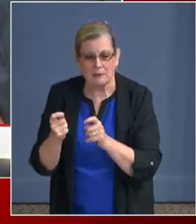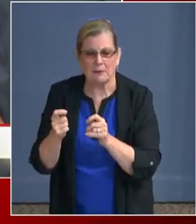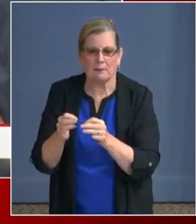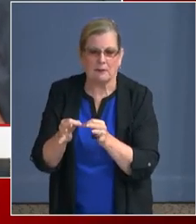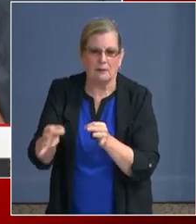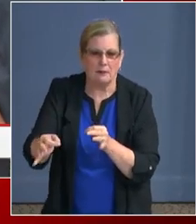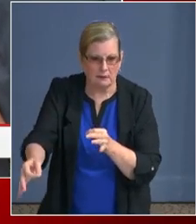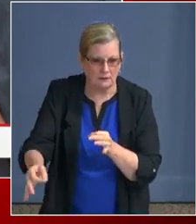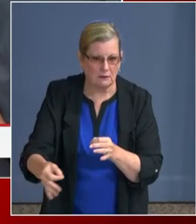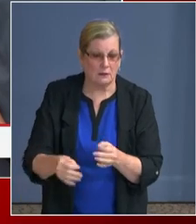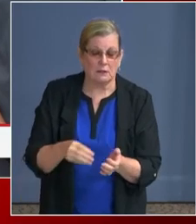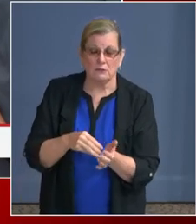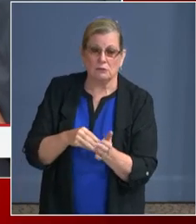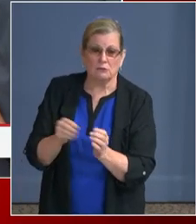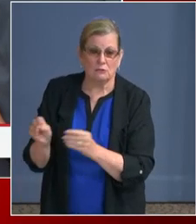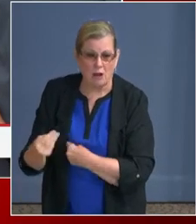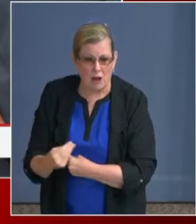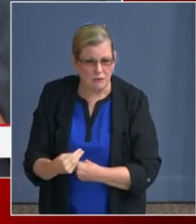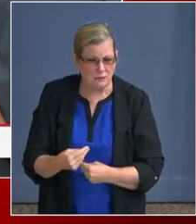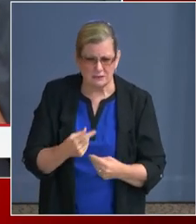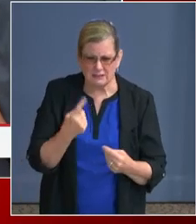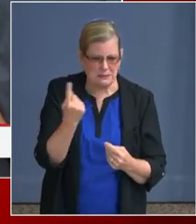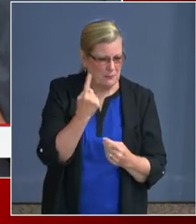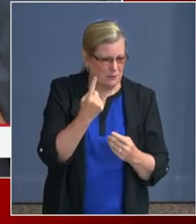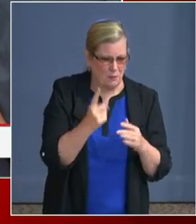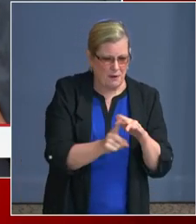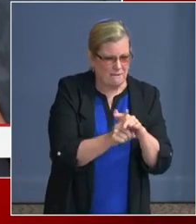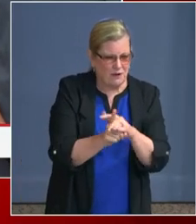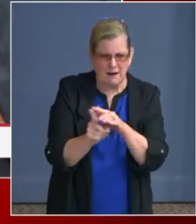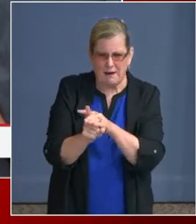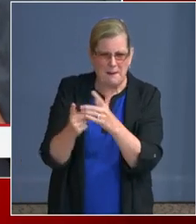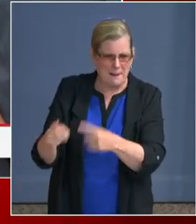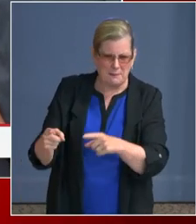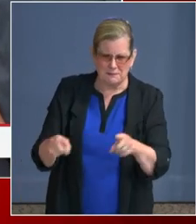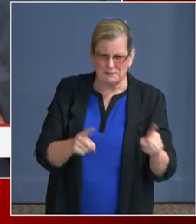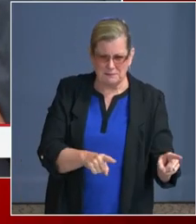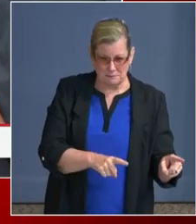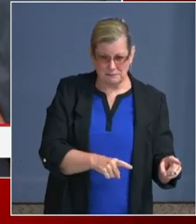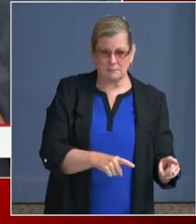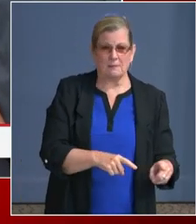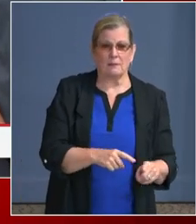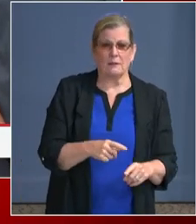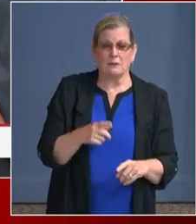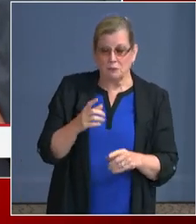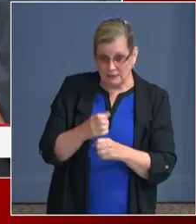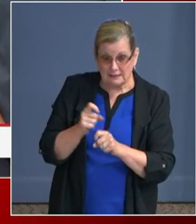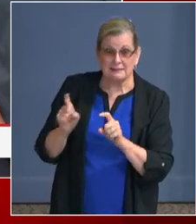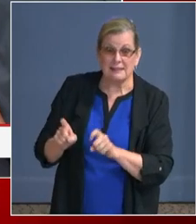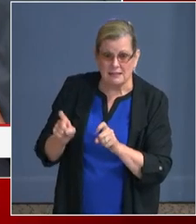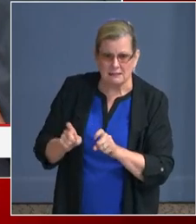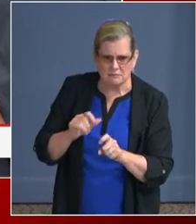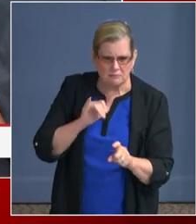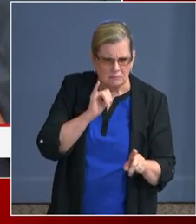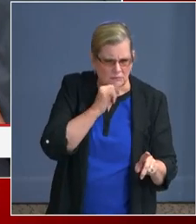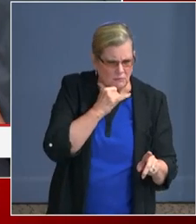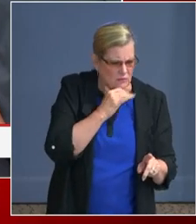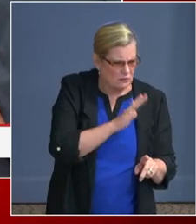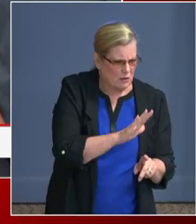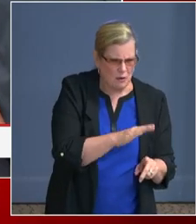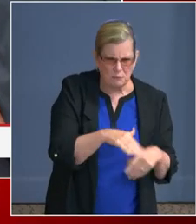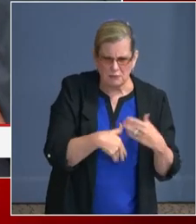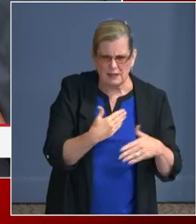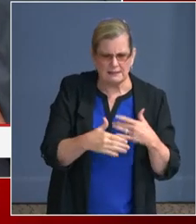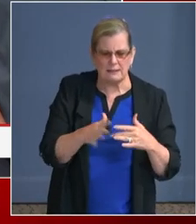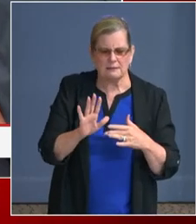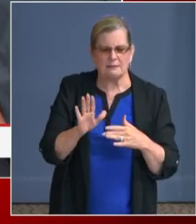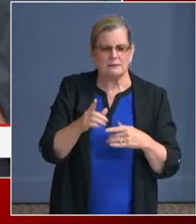doctor's office, in the hospitals as well with us, where folks may have gotten a test and something may have happened through that process where there becomes